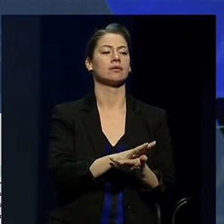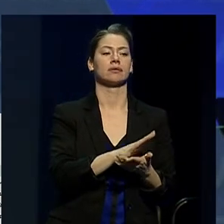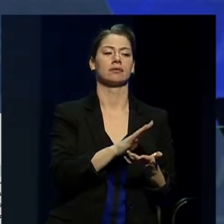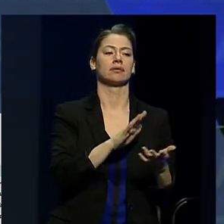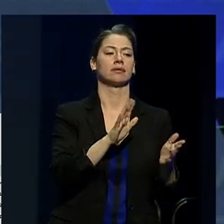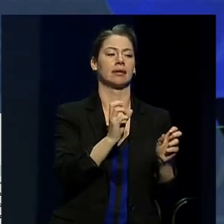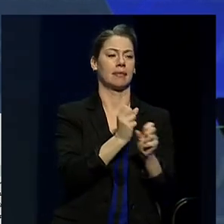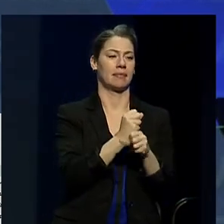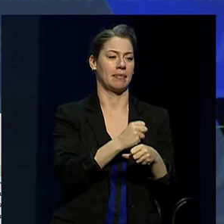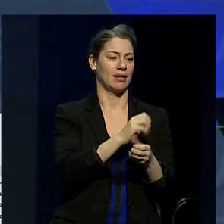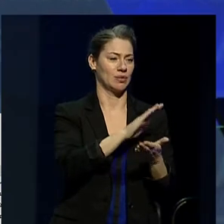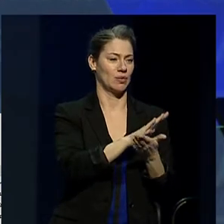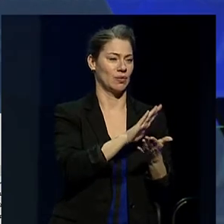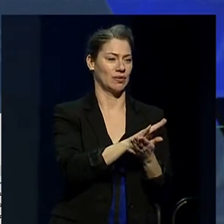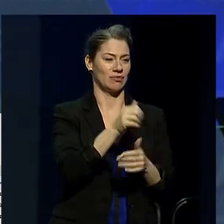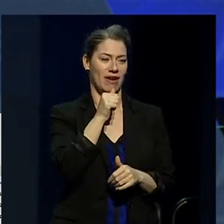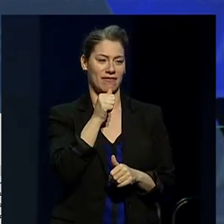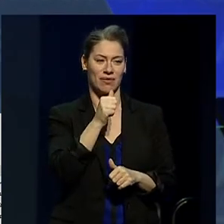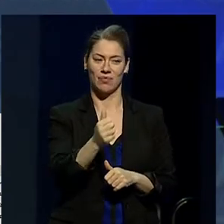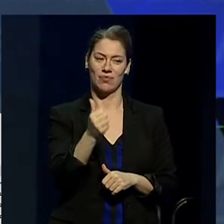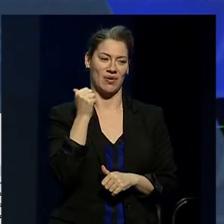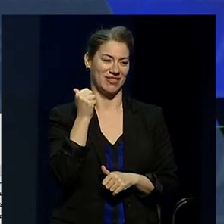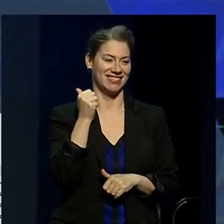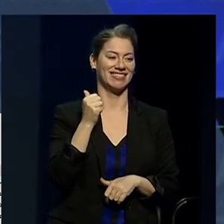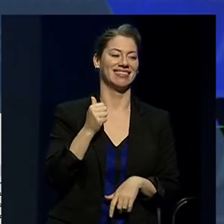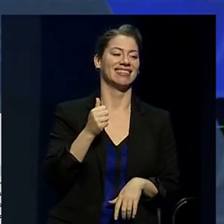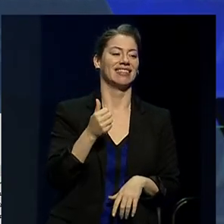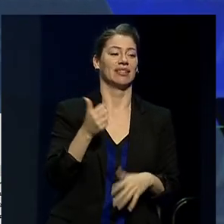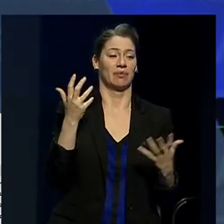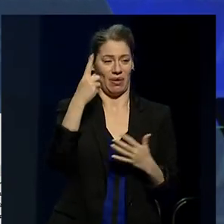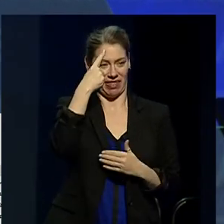instance, what do we think of the president's proposal to bring a voucher